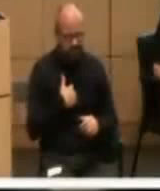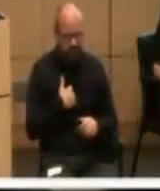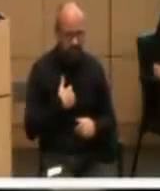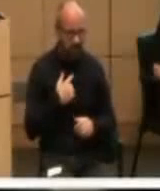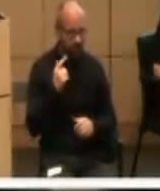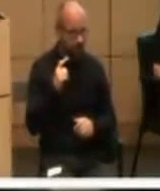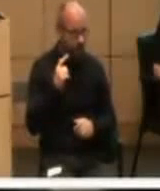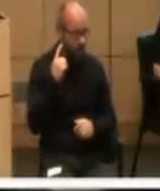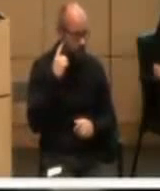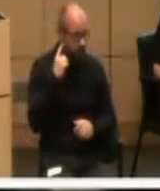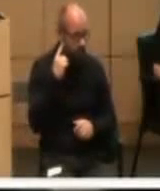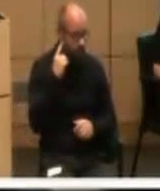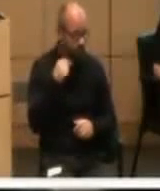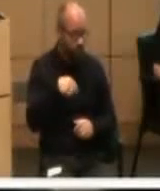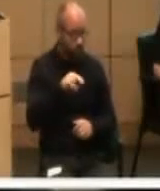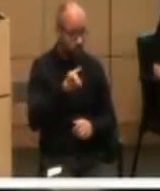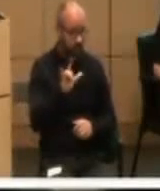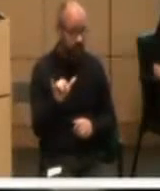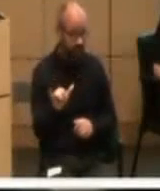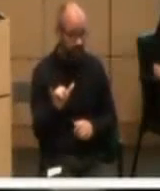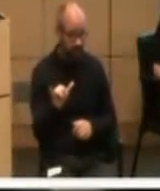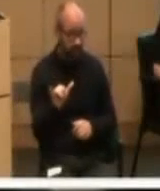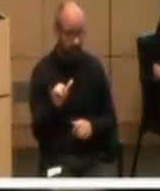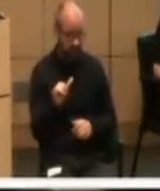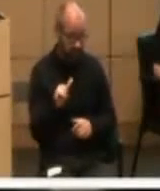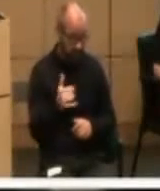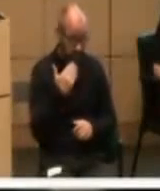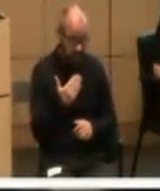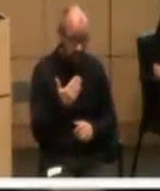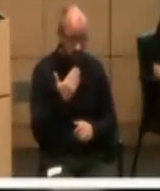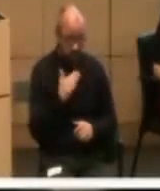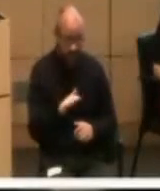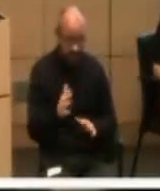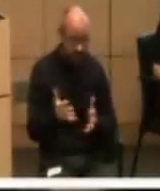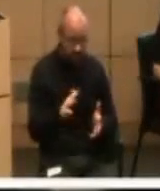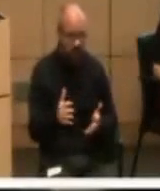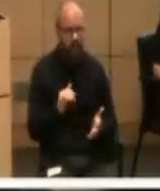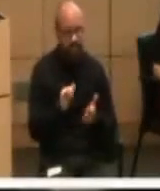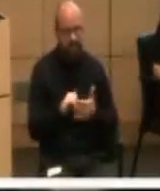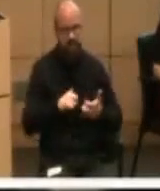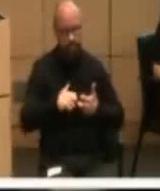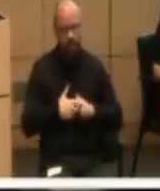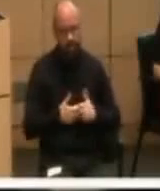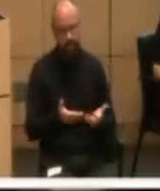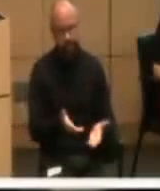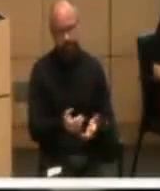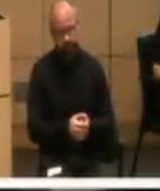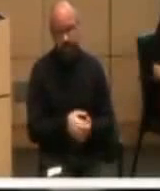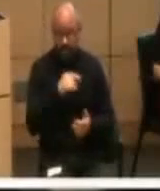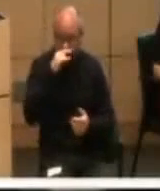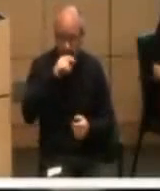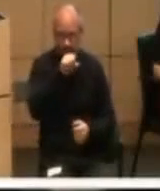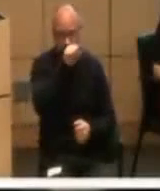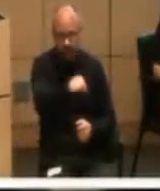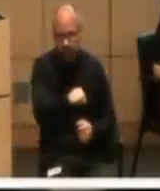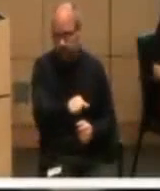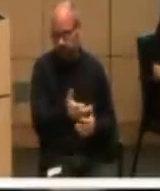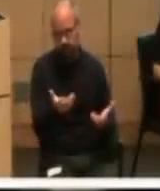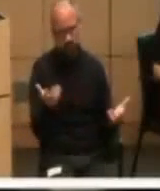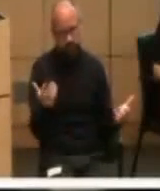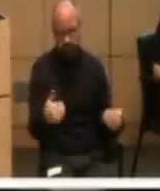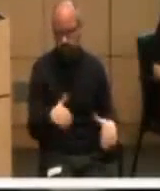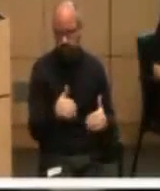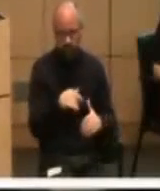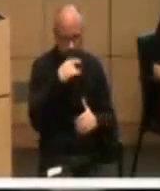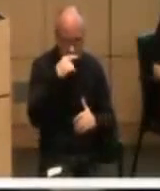was created for these devices, and that's the problem, is that the kids love them, the kids that I've had used